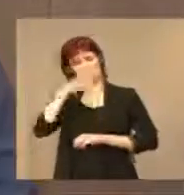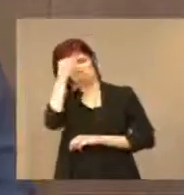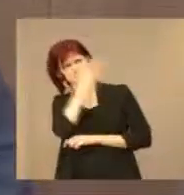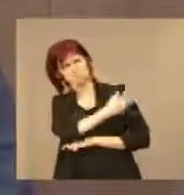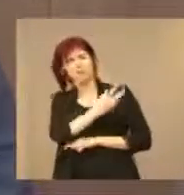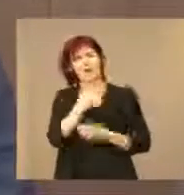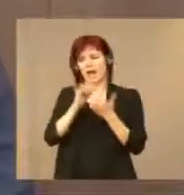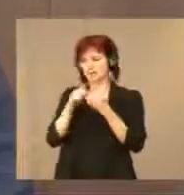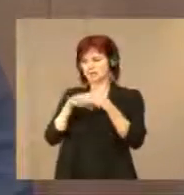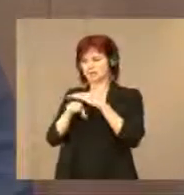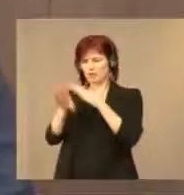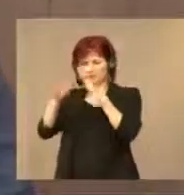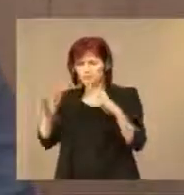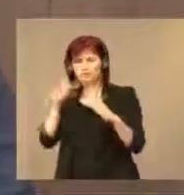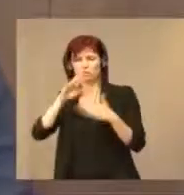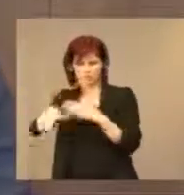Thank you, Wendell.